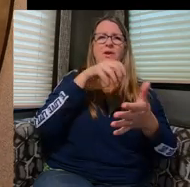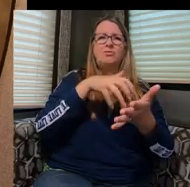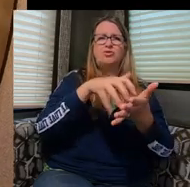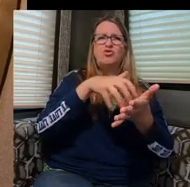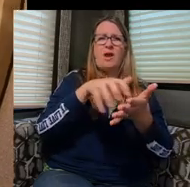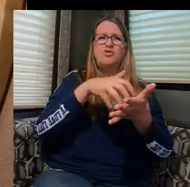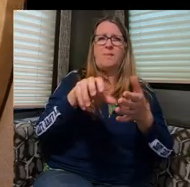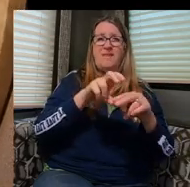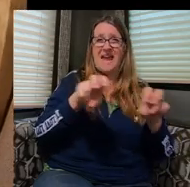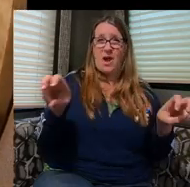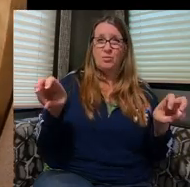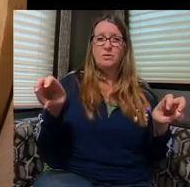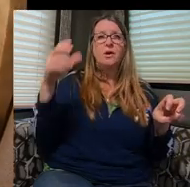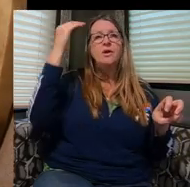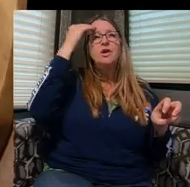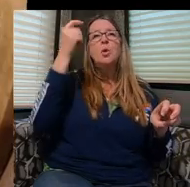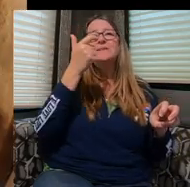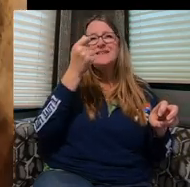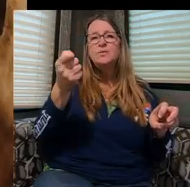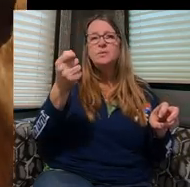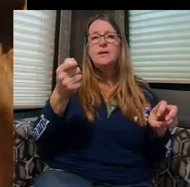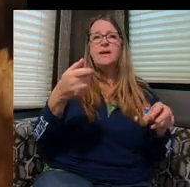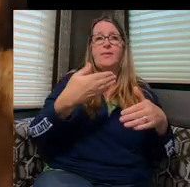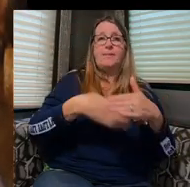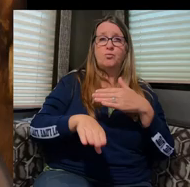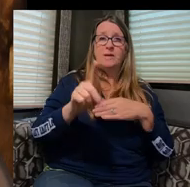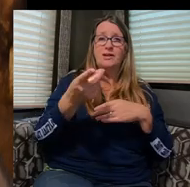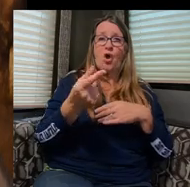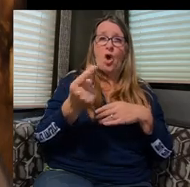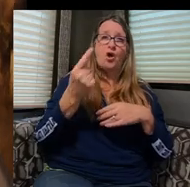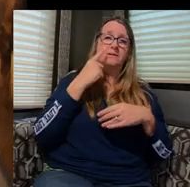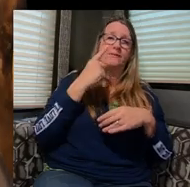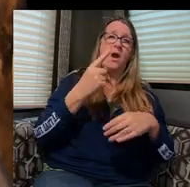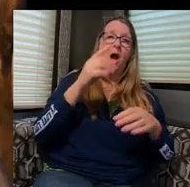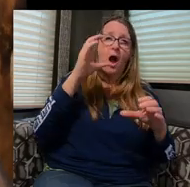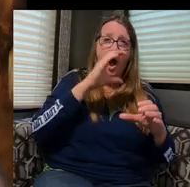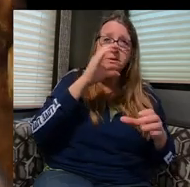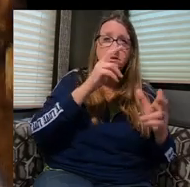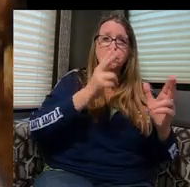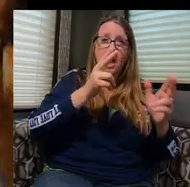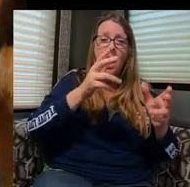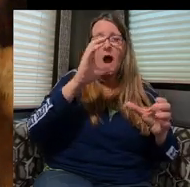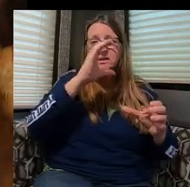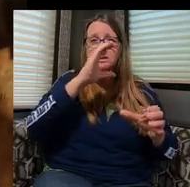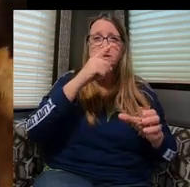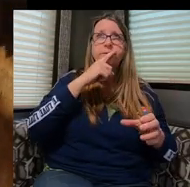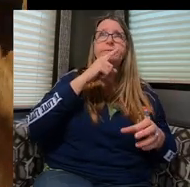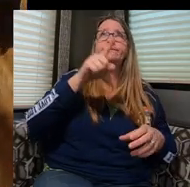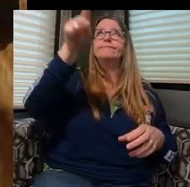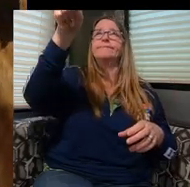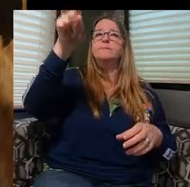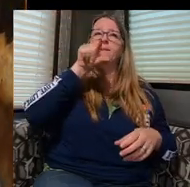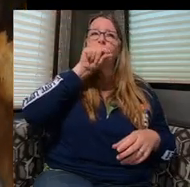on there so they don't scratch up our couch. You know, what's interesting is they breed these dogs for hunting. The dogs will point